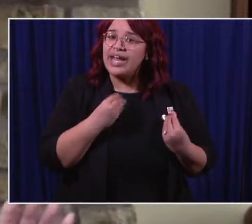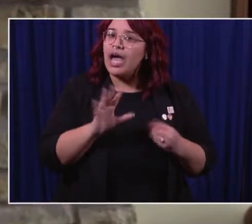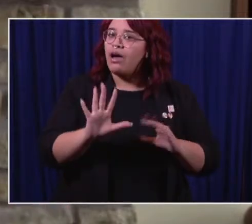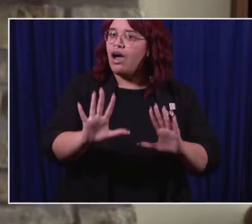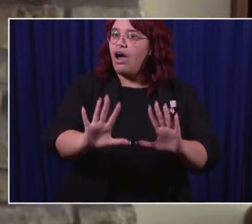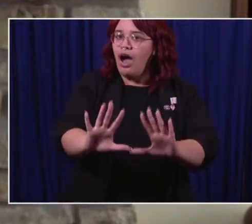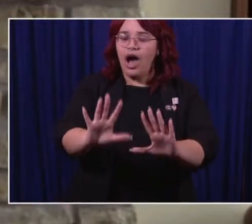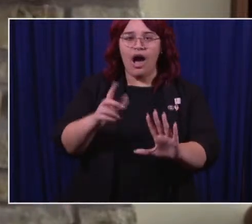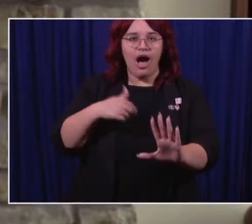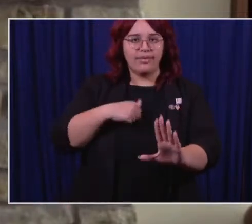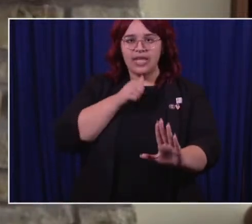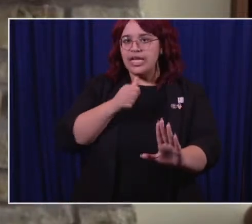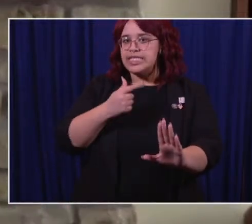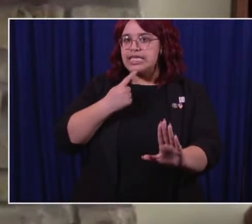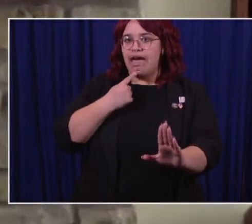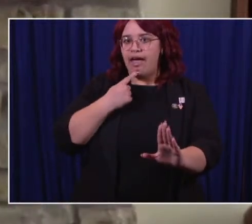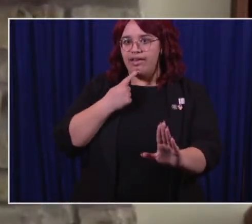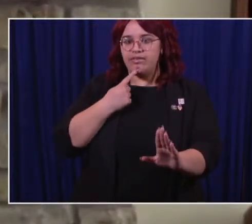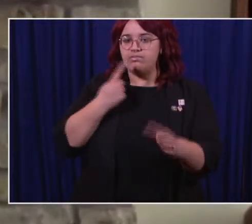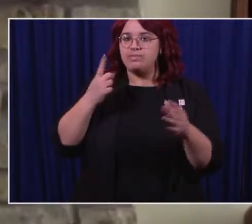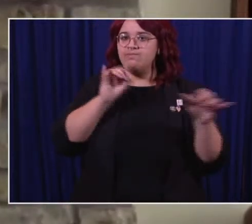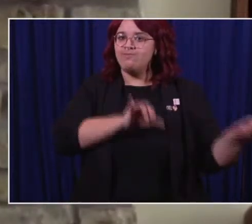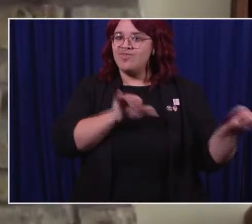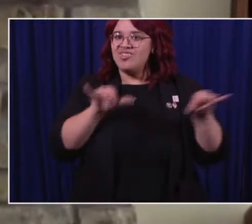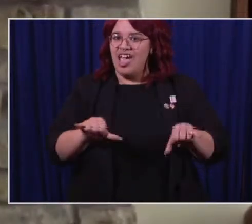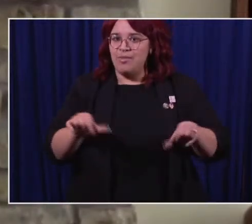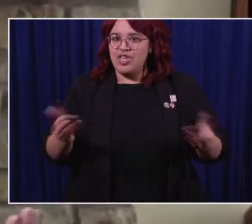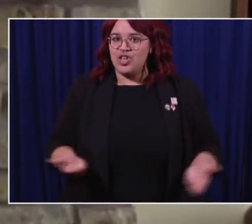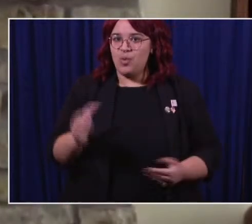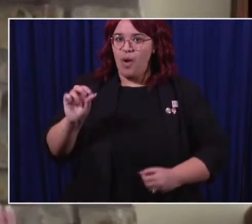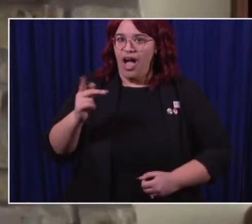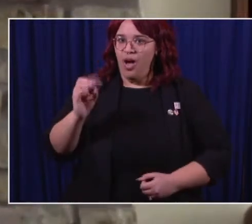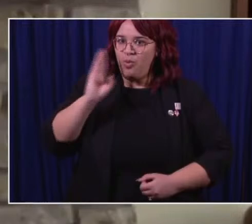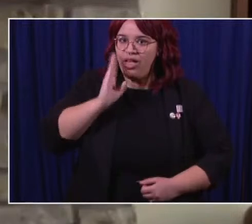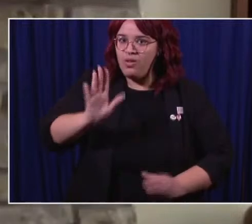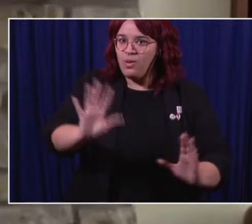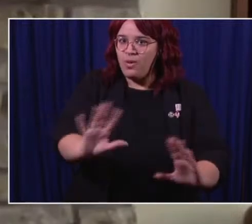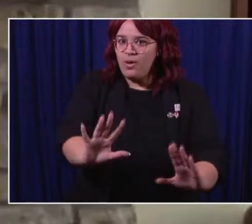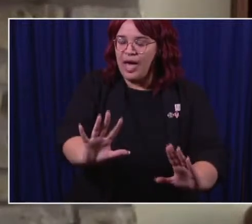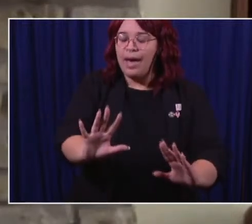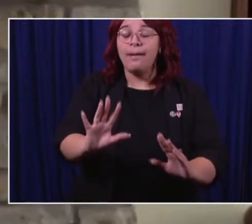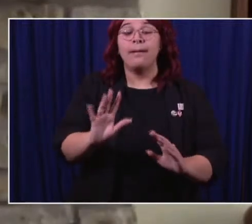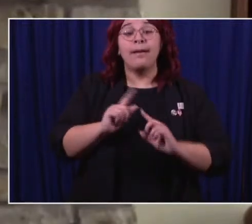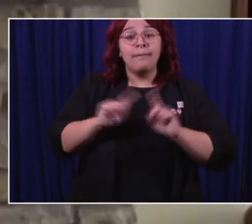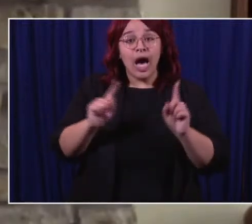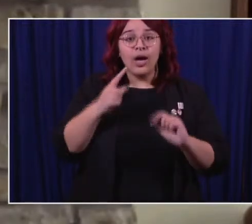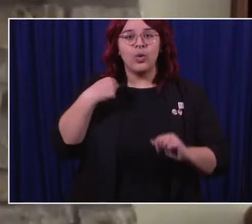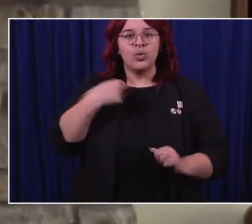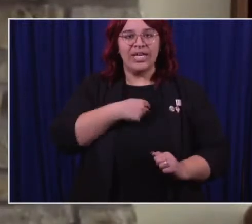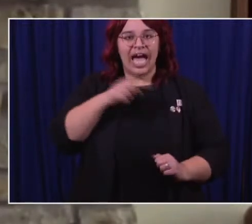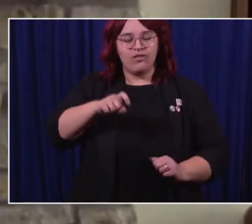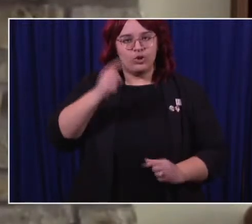are going to see that kind of crisis at all, but you have to weigh constantly. You have to weigh, I think,